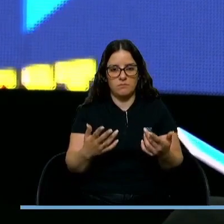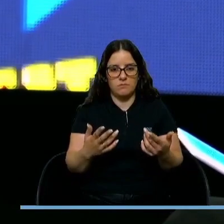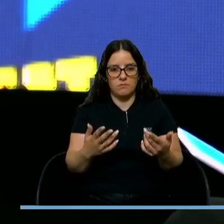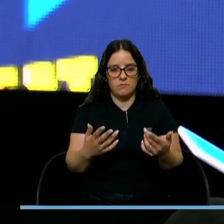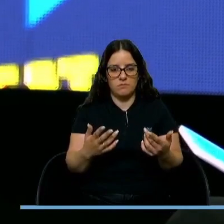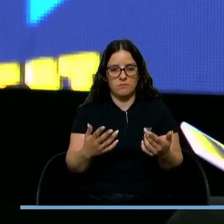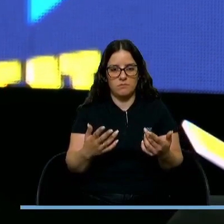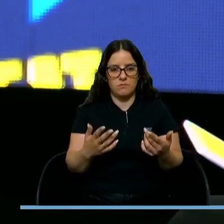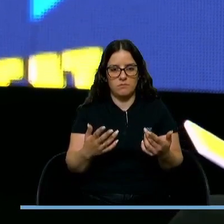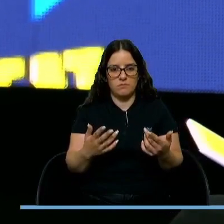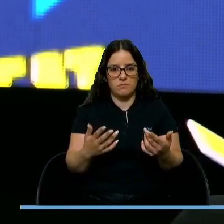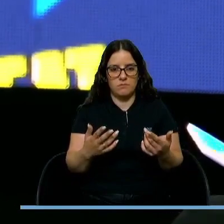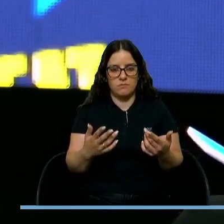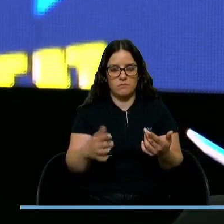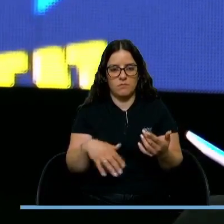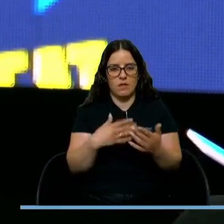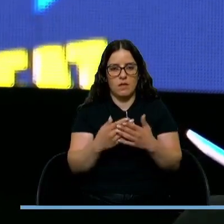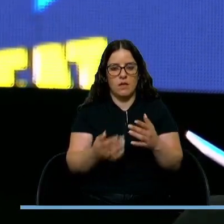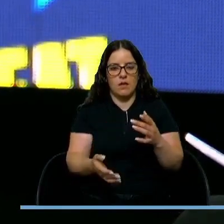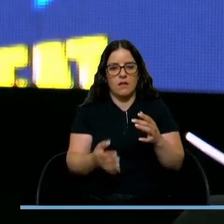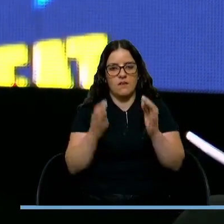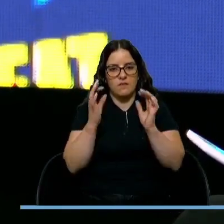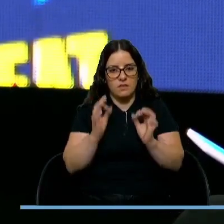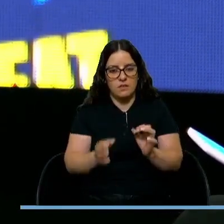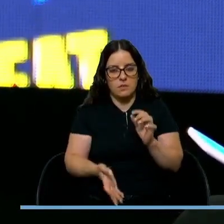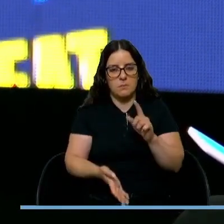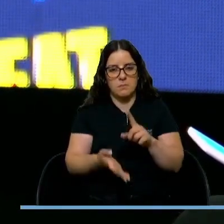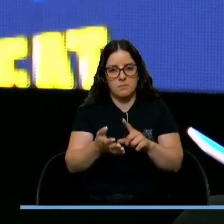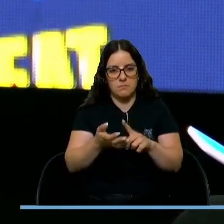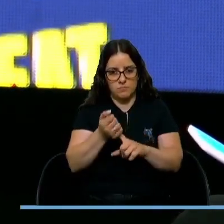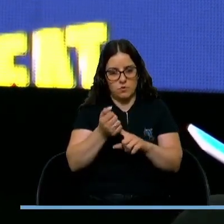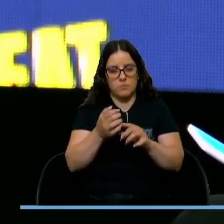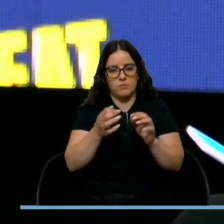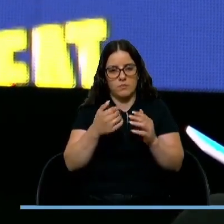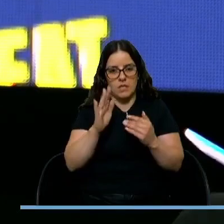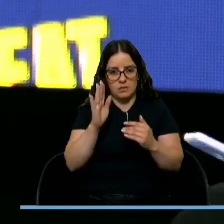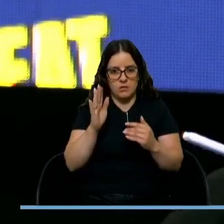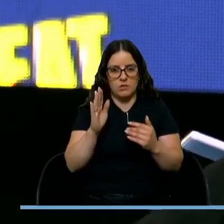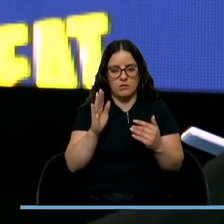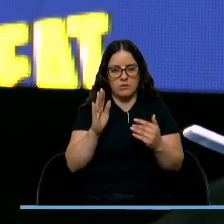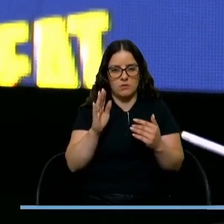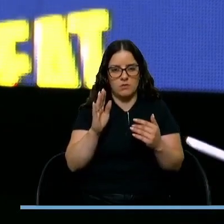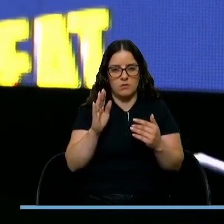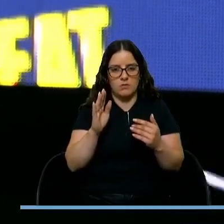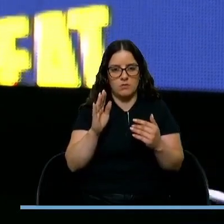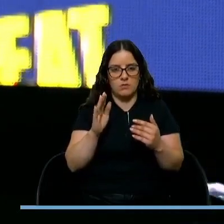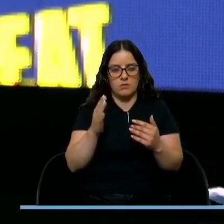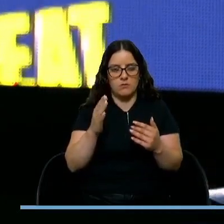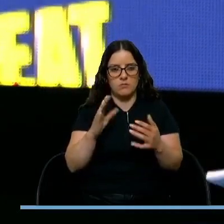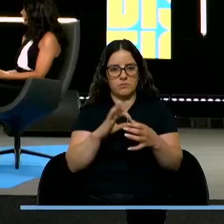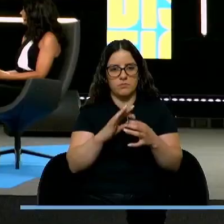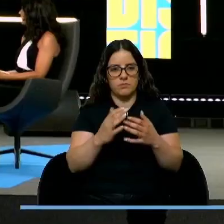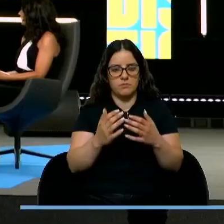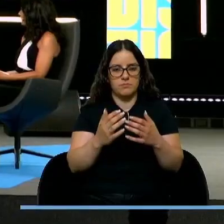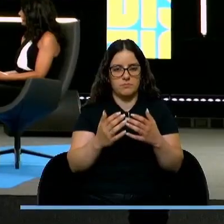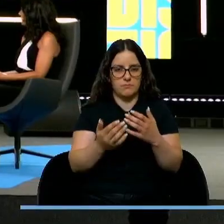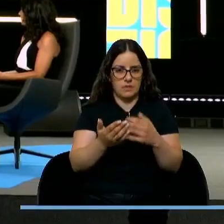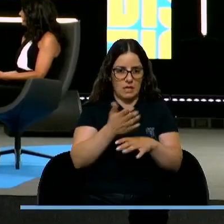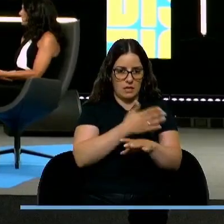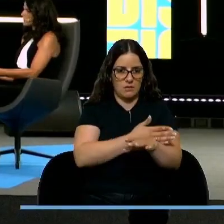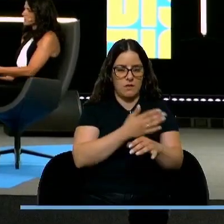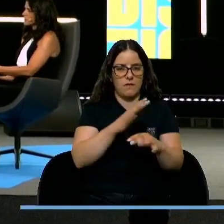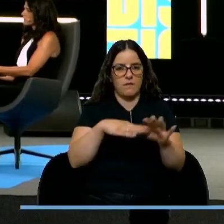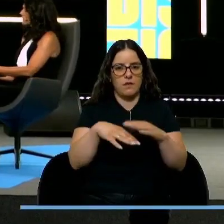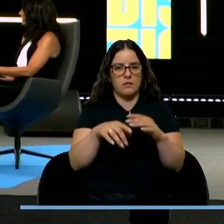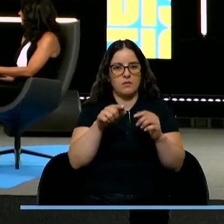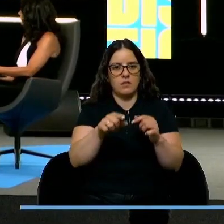is happening now in Portugal, is to do more efficiently what was done. But there's a second